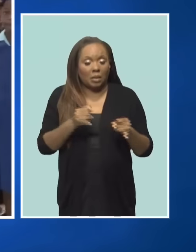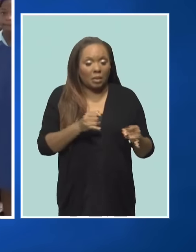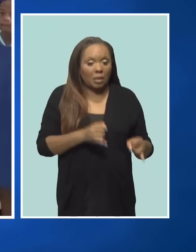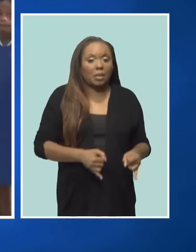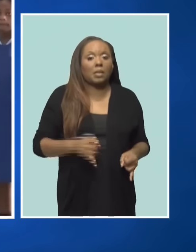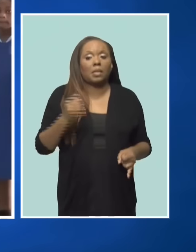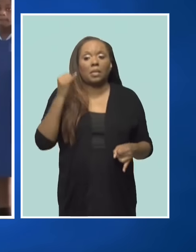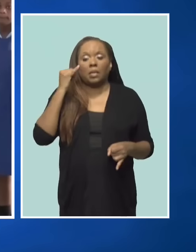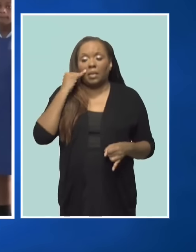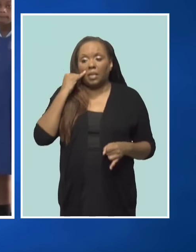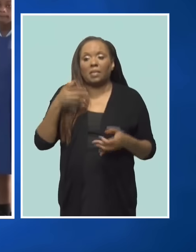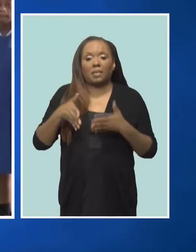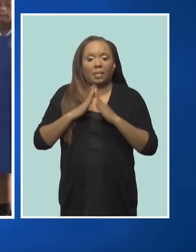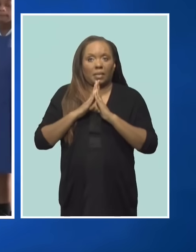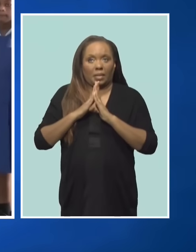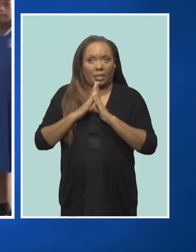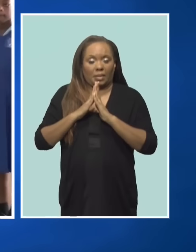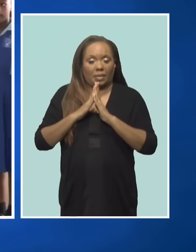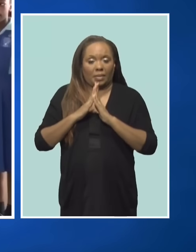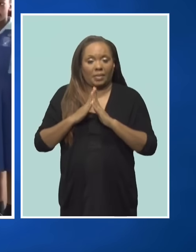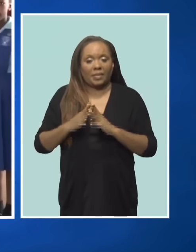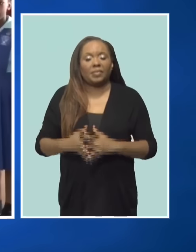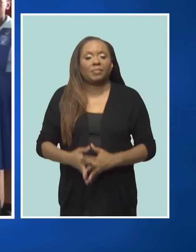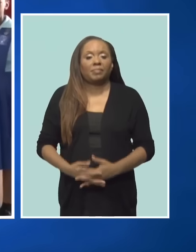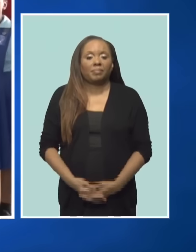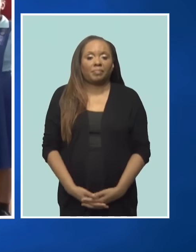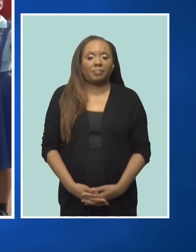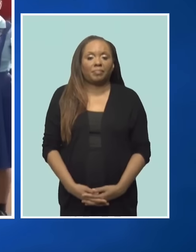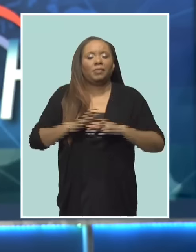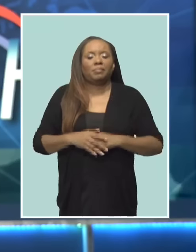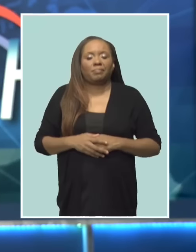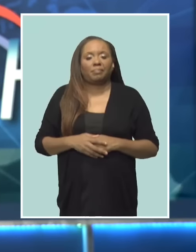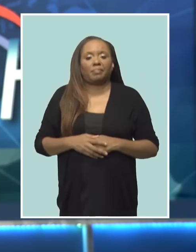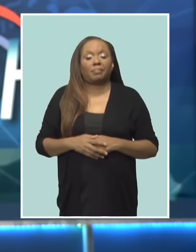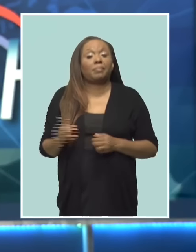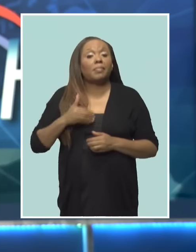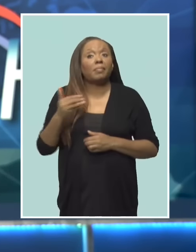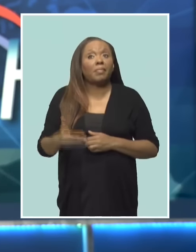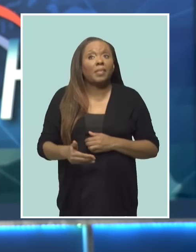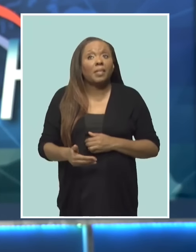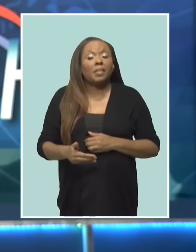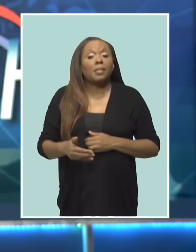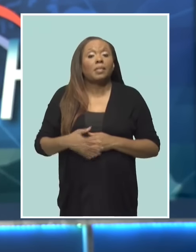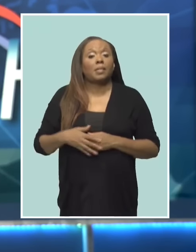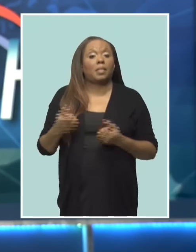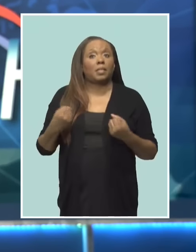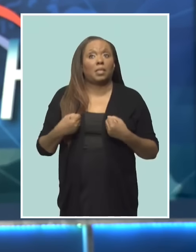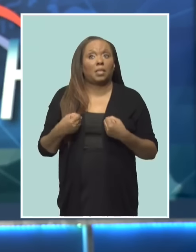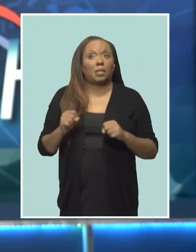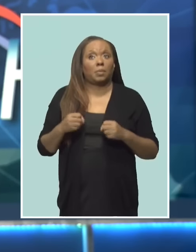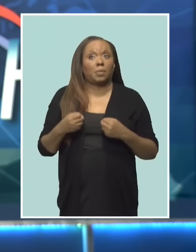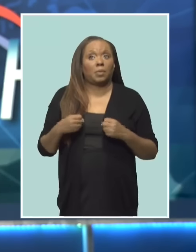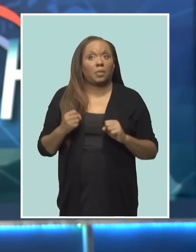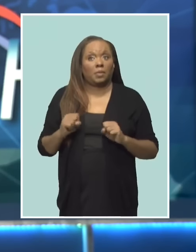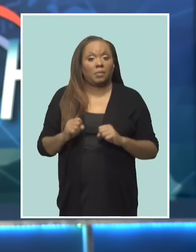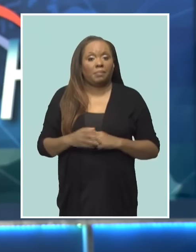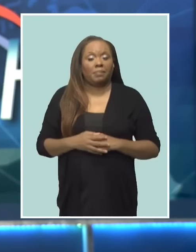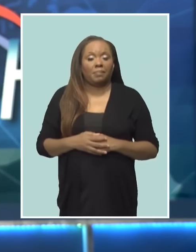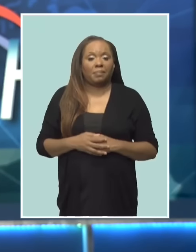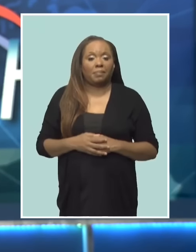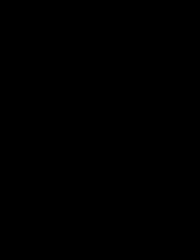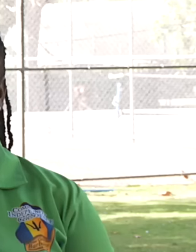as they are called upon. Trevor Thorpe, CBC News. Coming up next on NewsNight, the weekend sports and